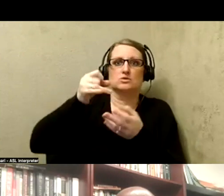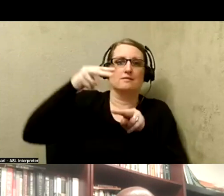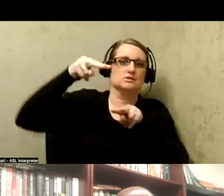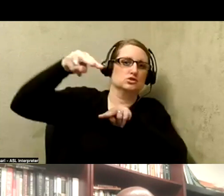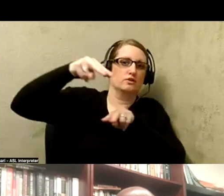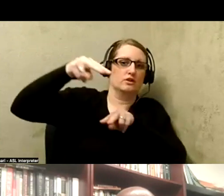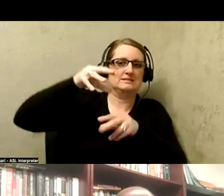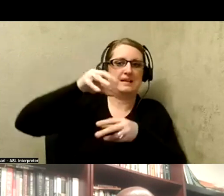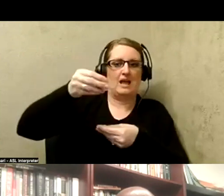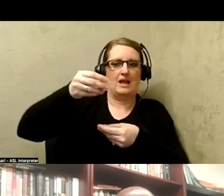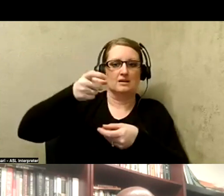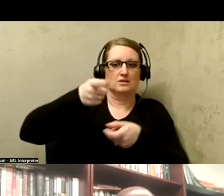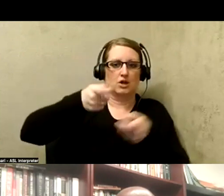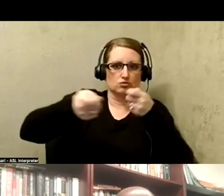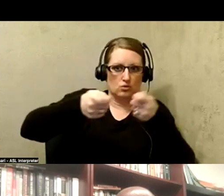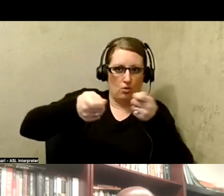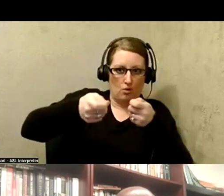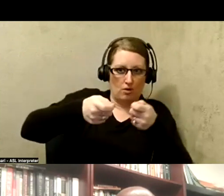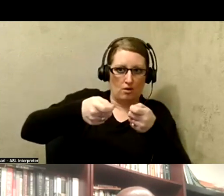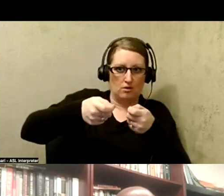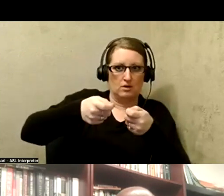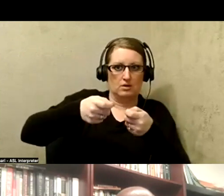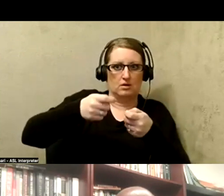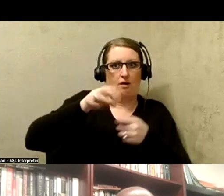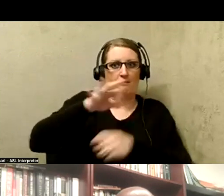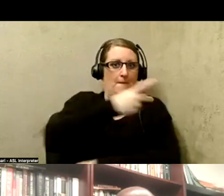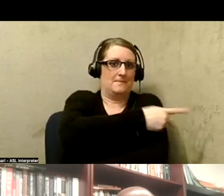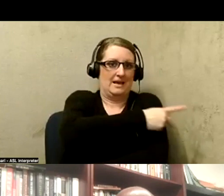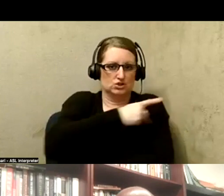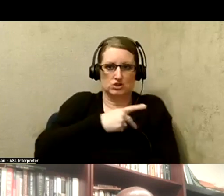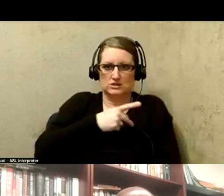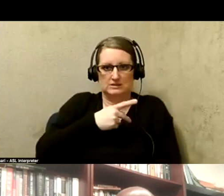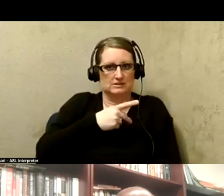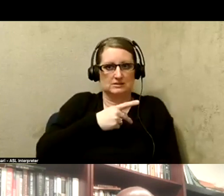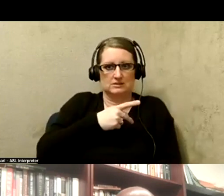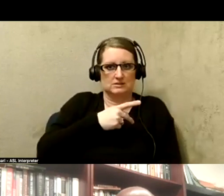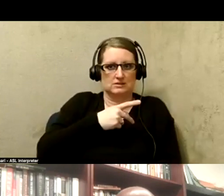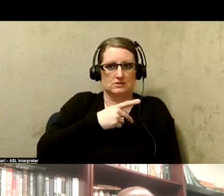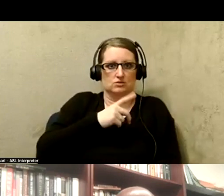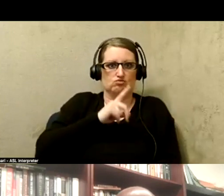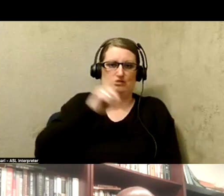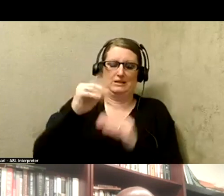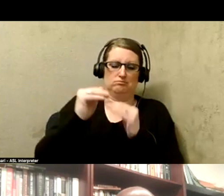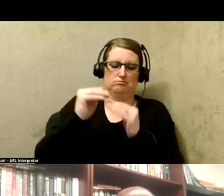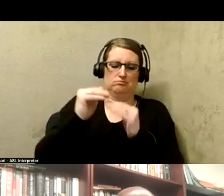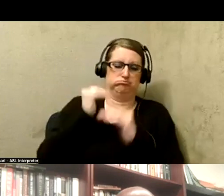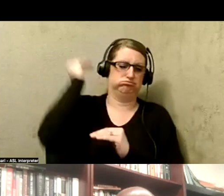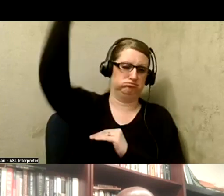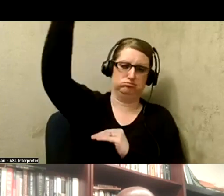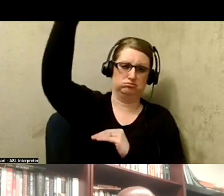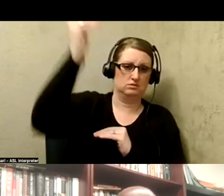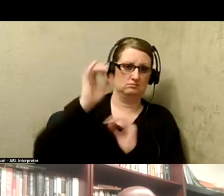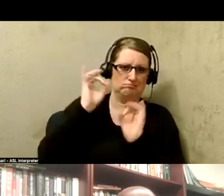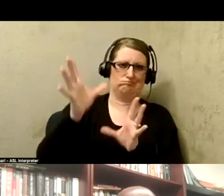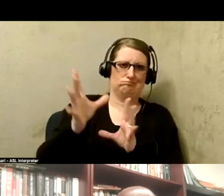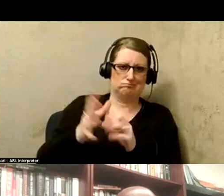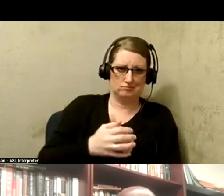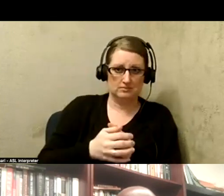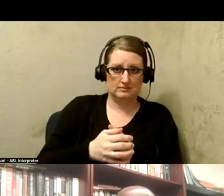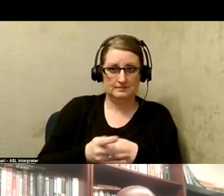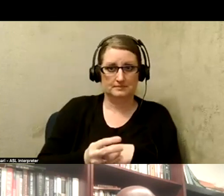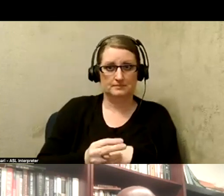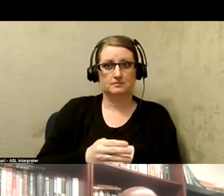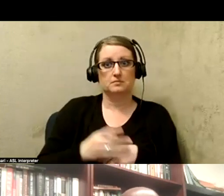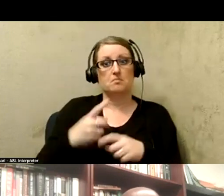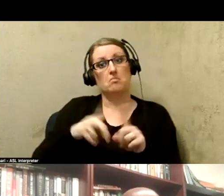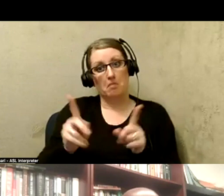just of, I mean, the surveillance and regulation of patients was often extreme, but for,